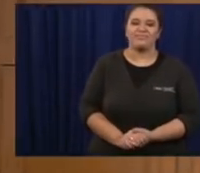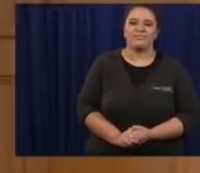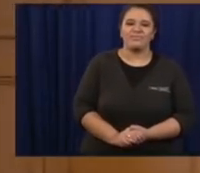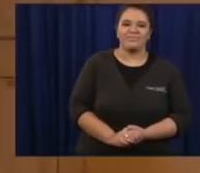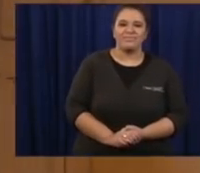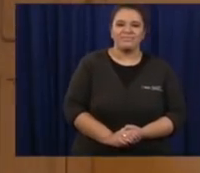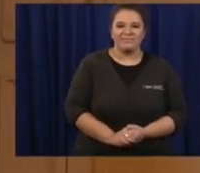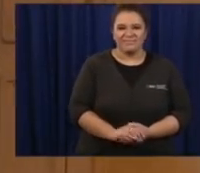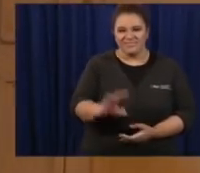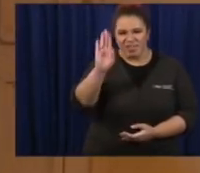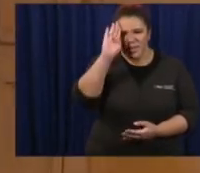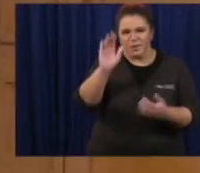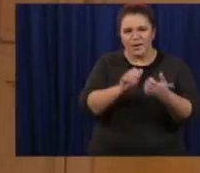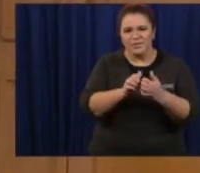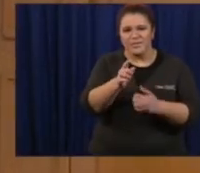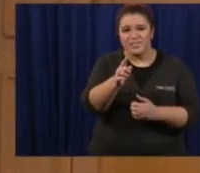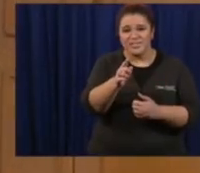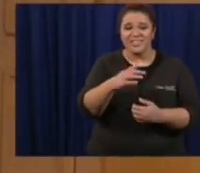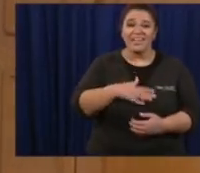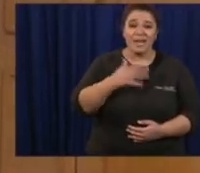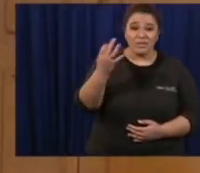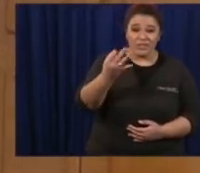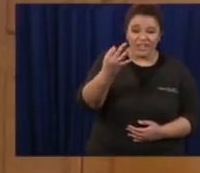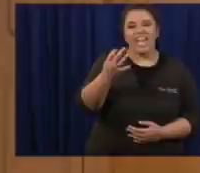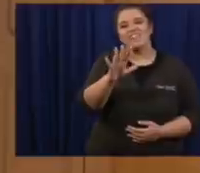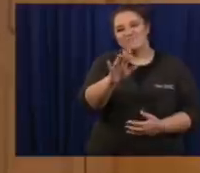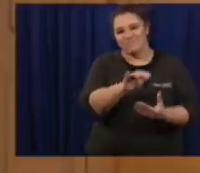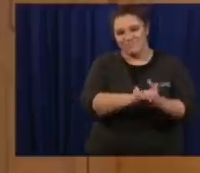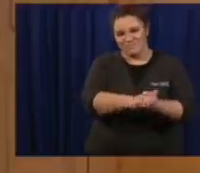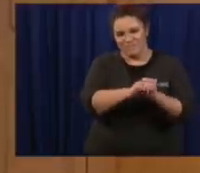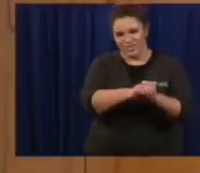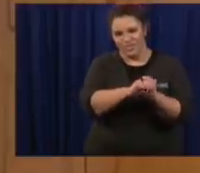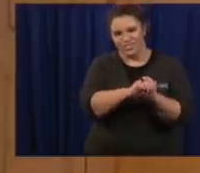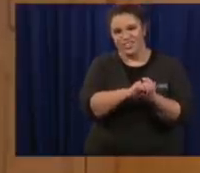Hi, Kevin. Hello, how are you? Good. Happy Friday. Congratulations on your award.